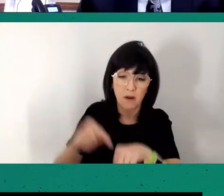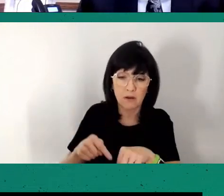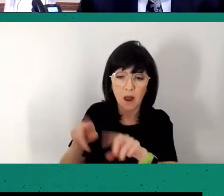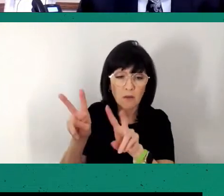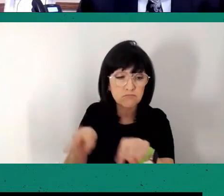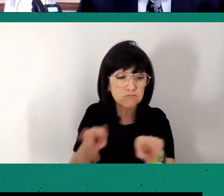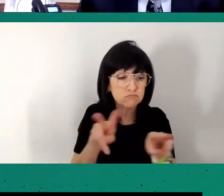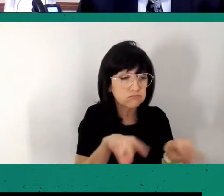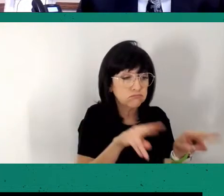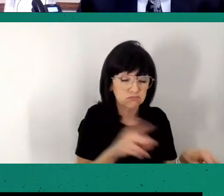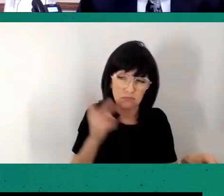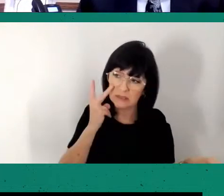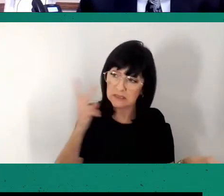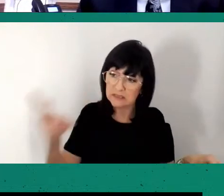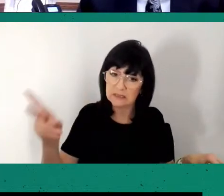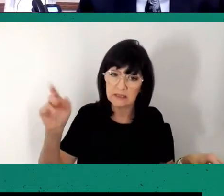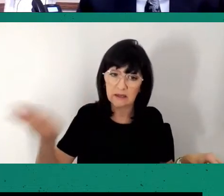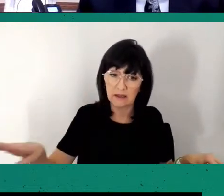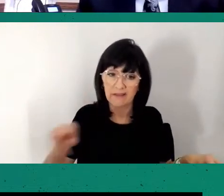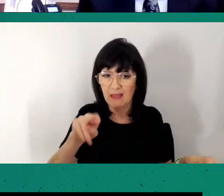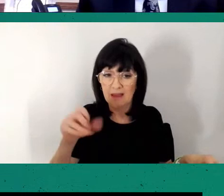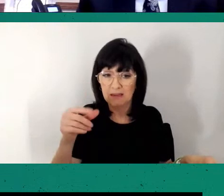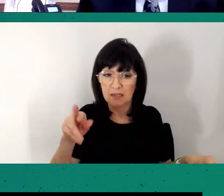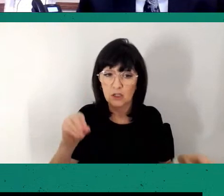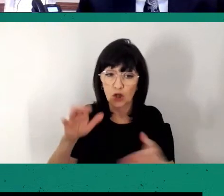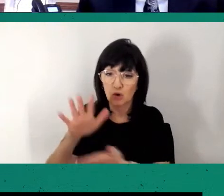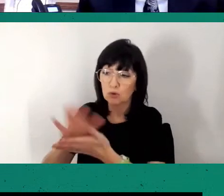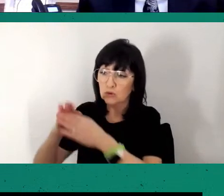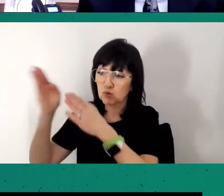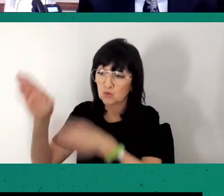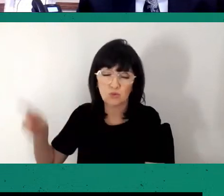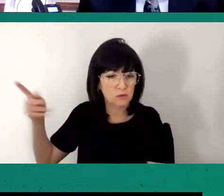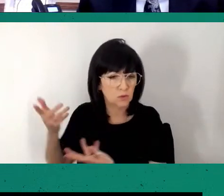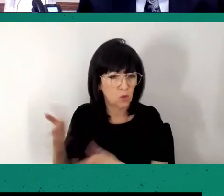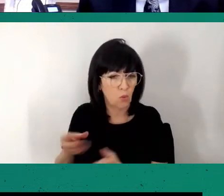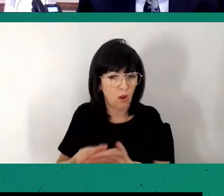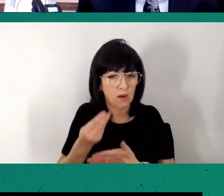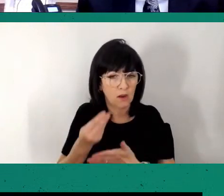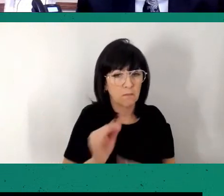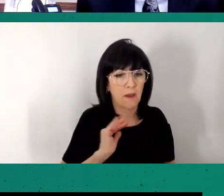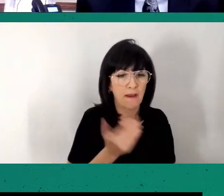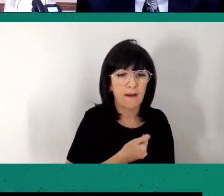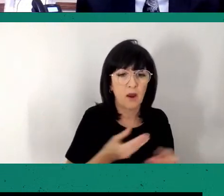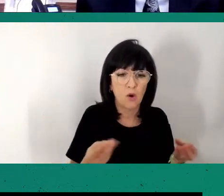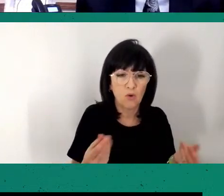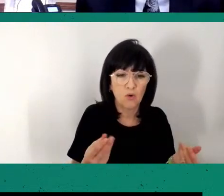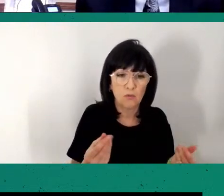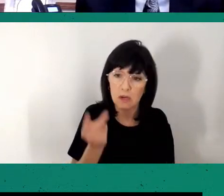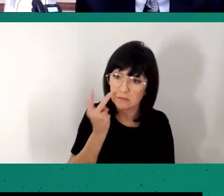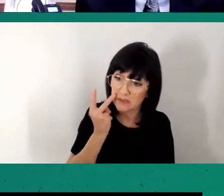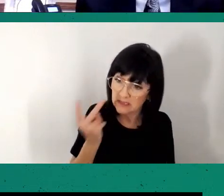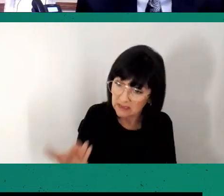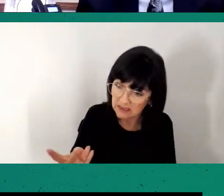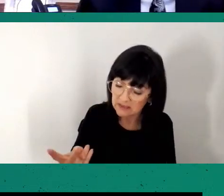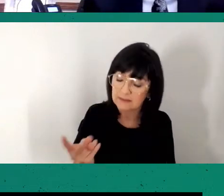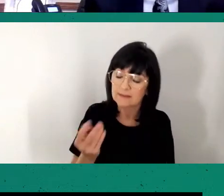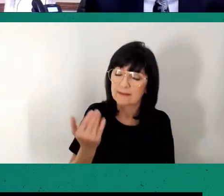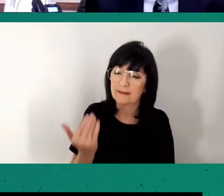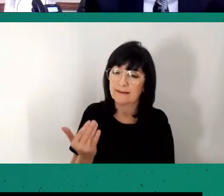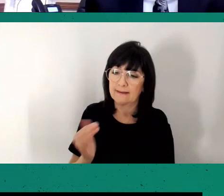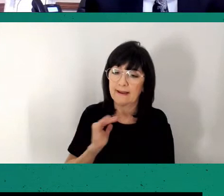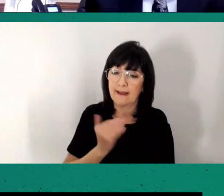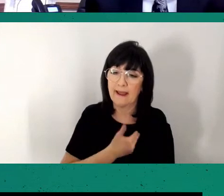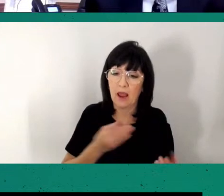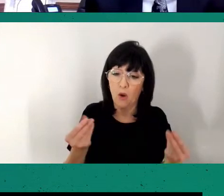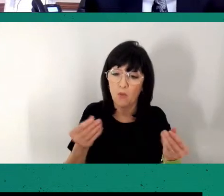the Negro schoolhouse, would not have it at any price. You see, it not only causes depreciation in the value of our